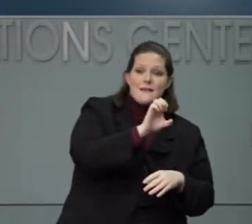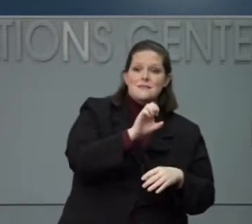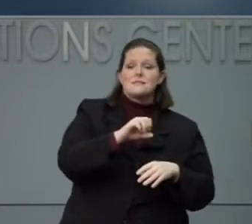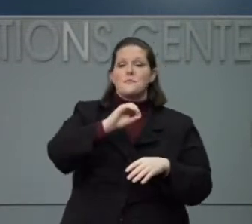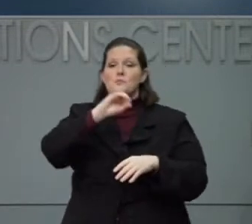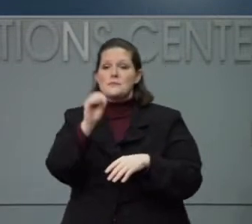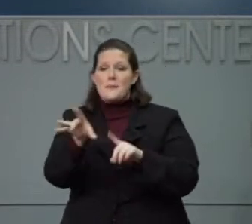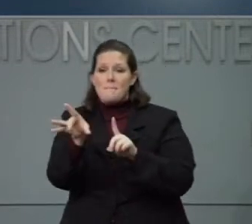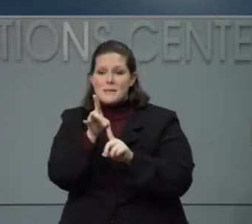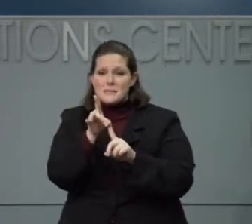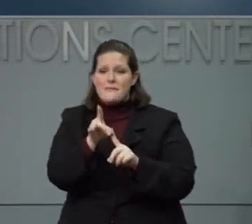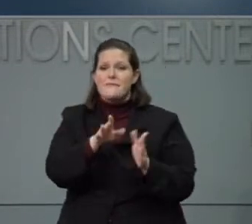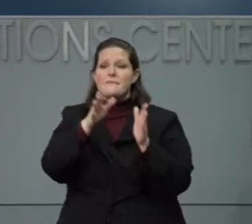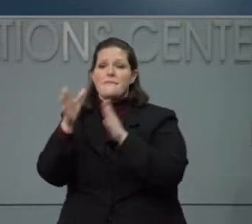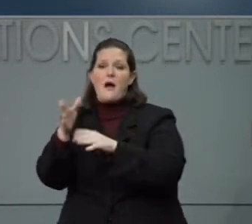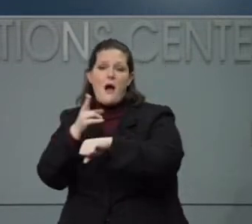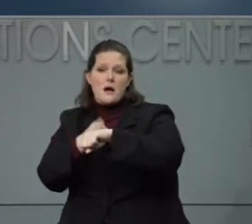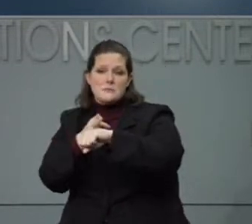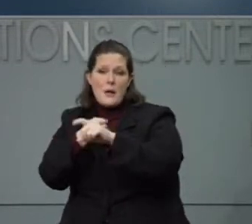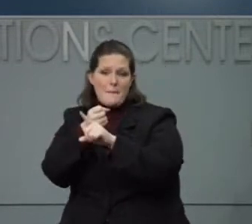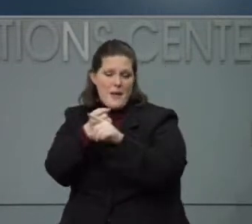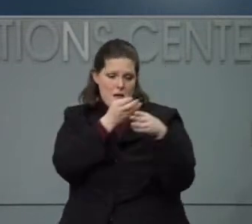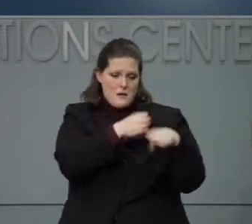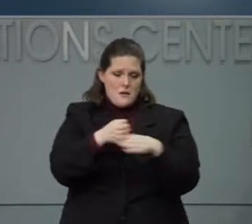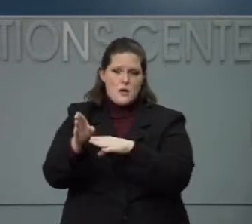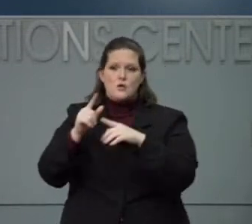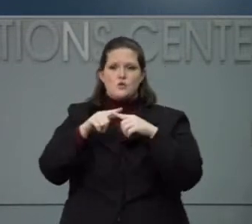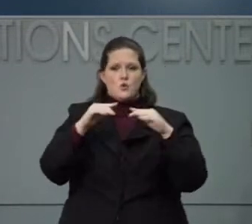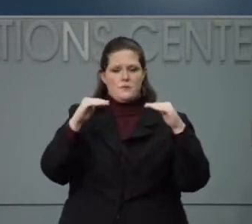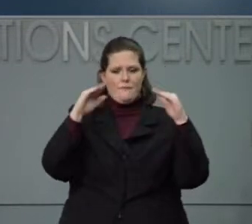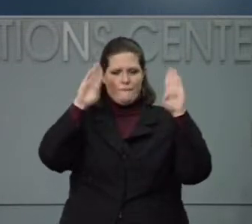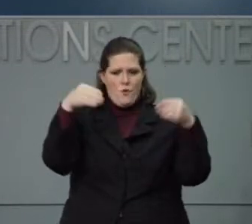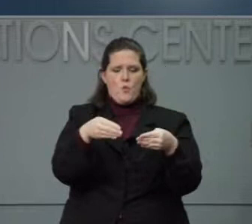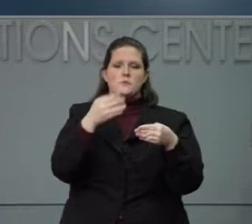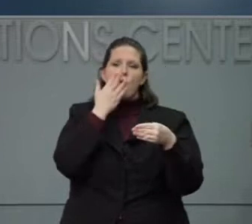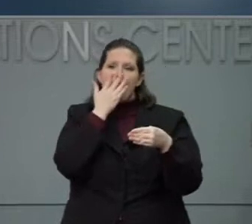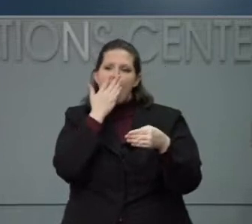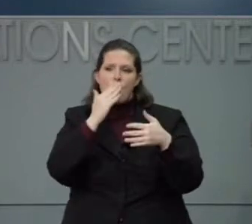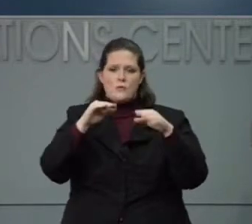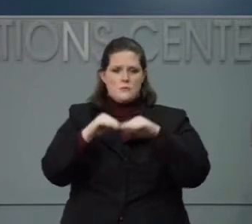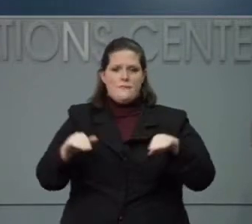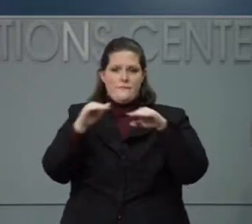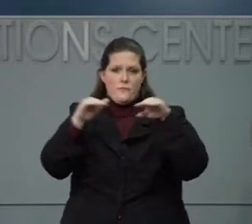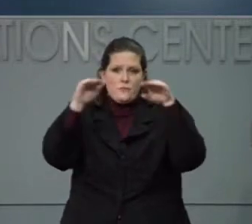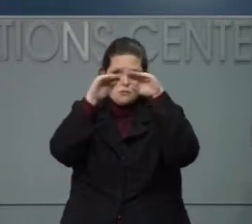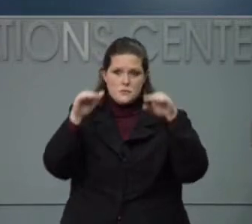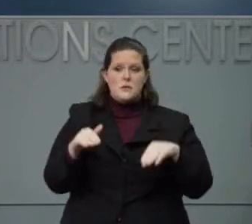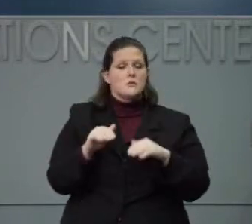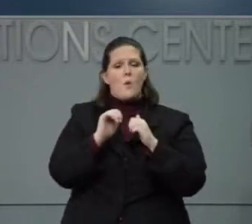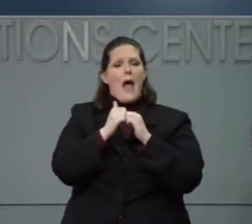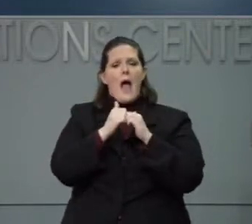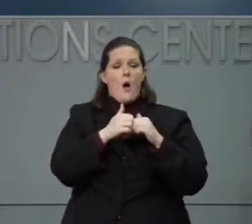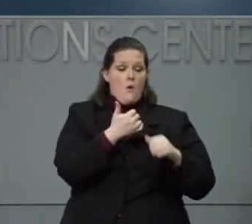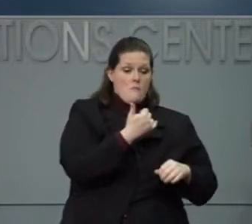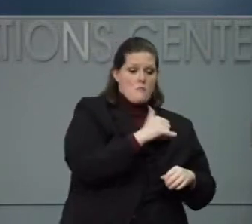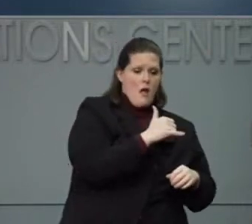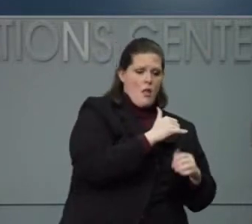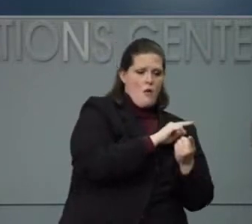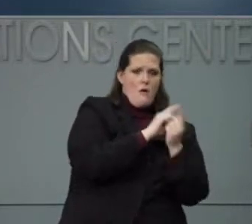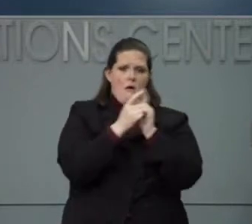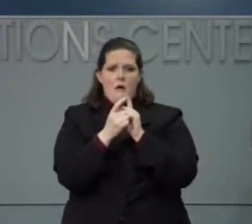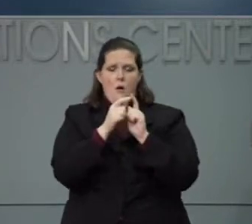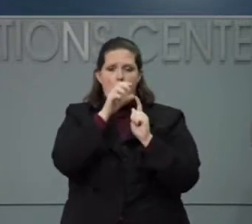tier. Every county in the state is experiencing community spread, and so to move from yellow to red